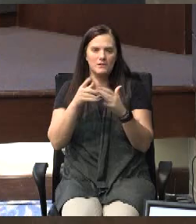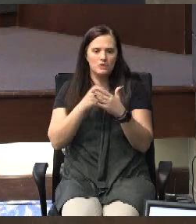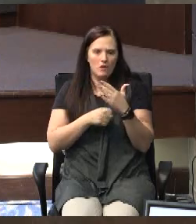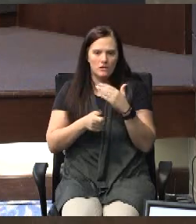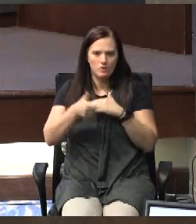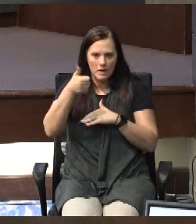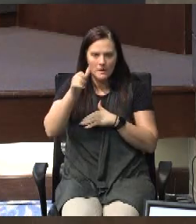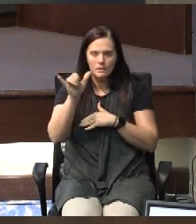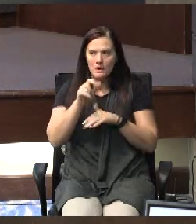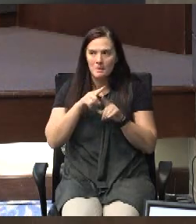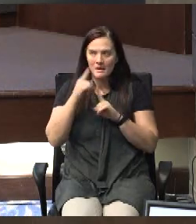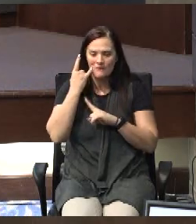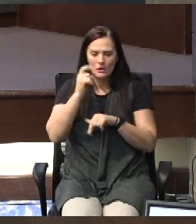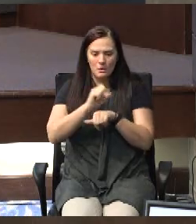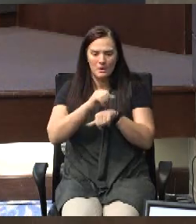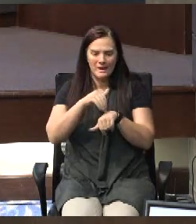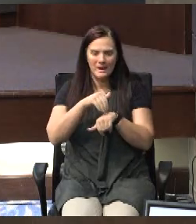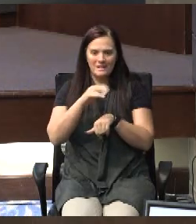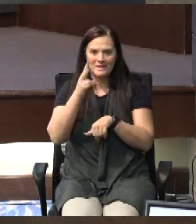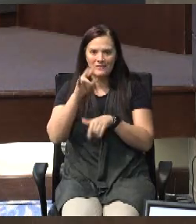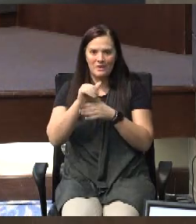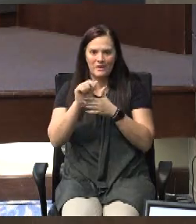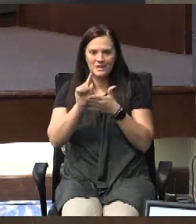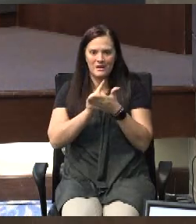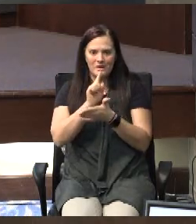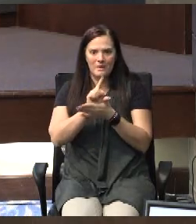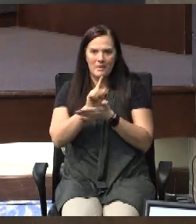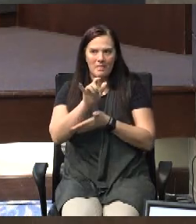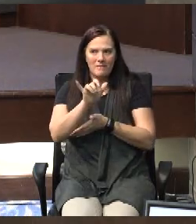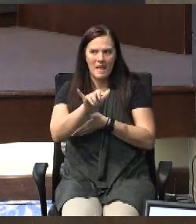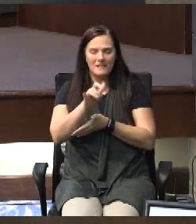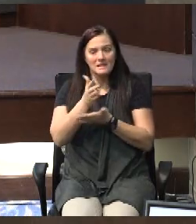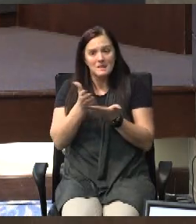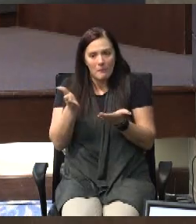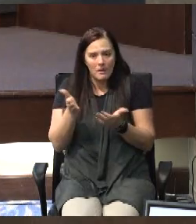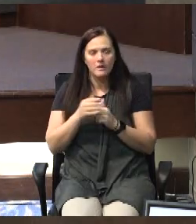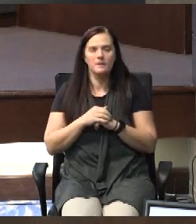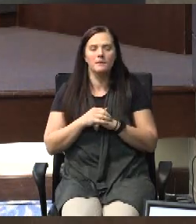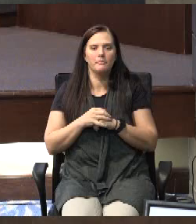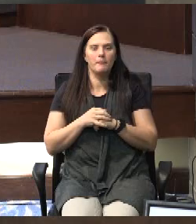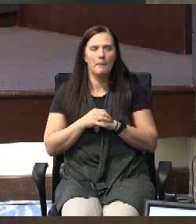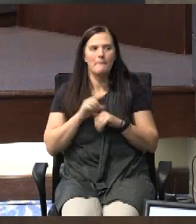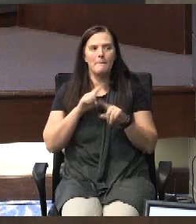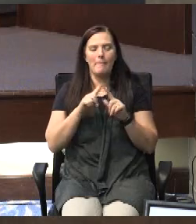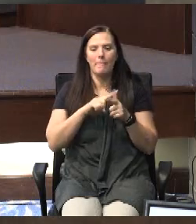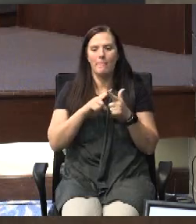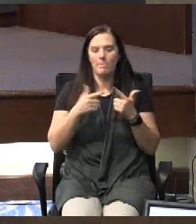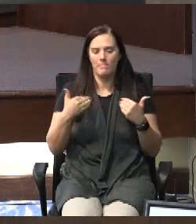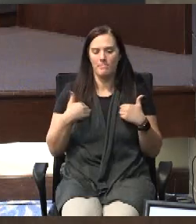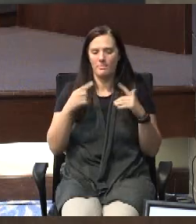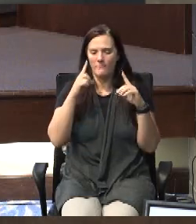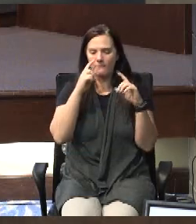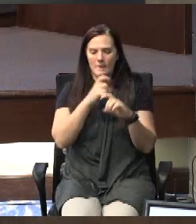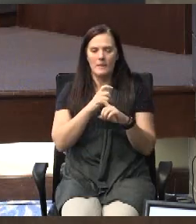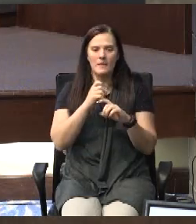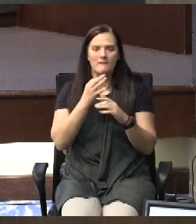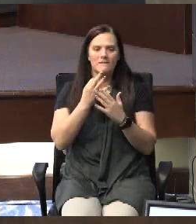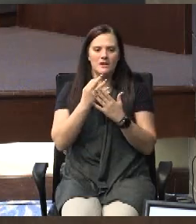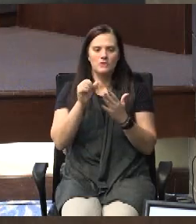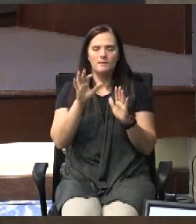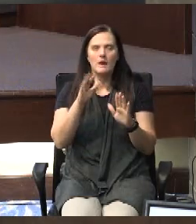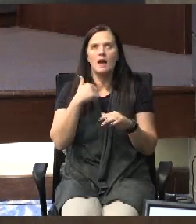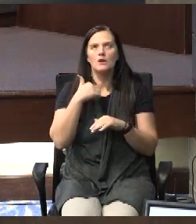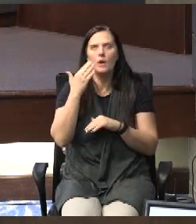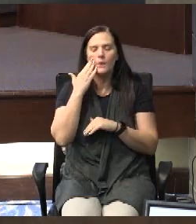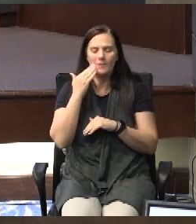are going up too, but if you're working at $17 an hour, then that's something. But then we have the complexities of financial, and I know